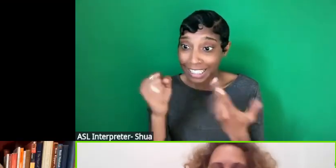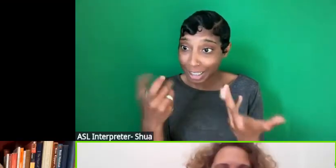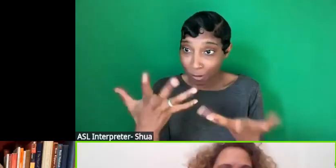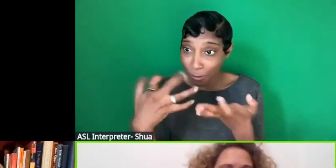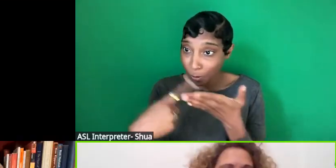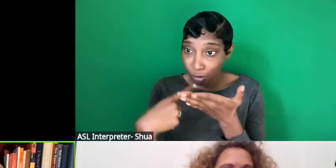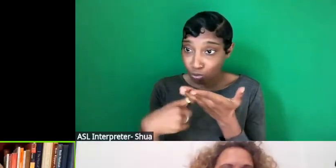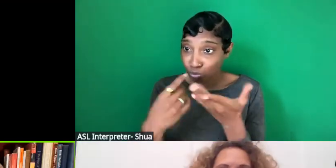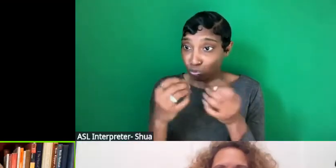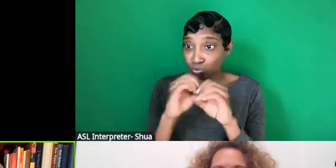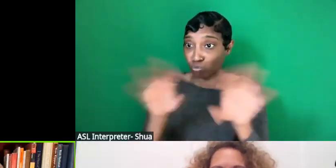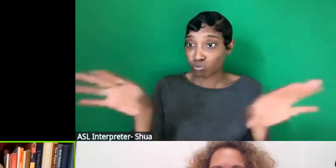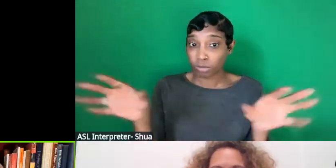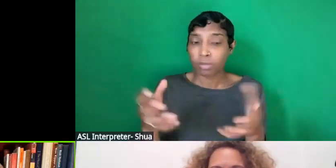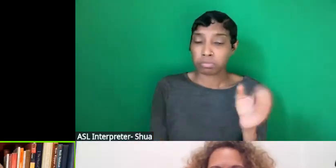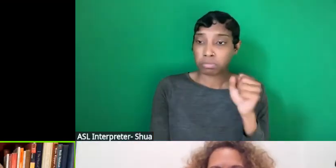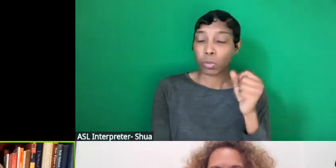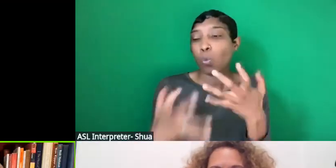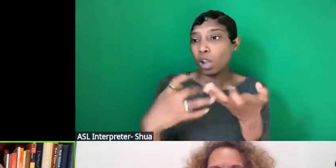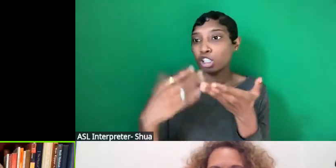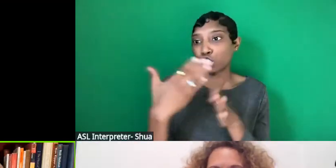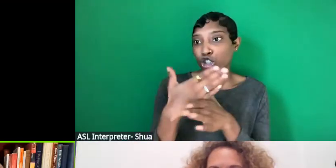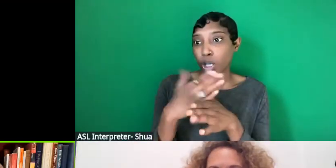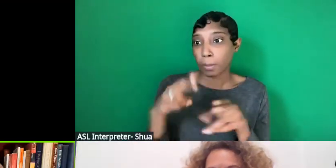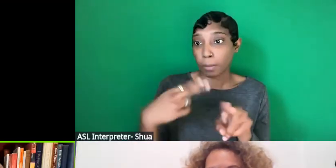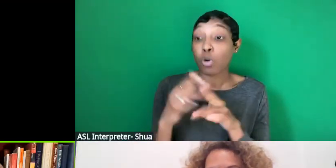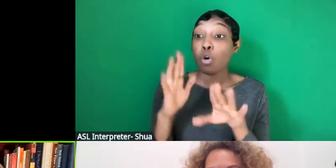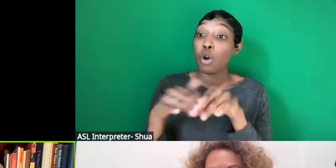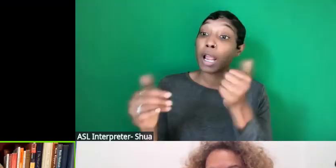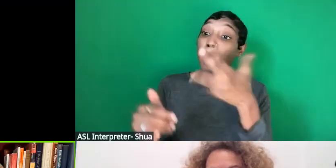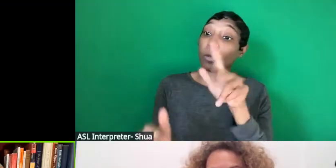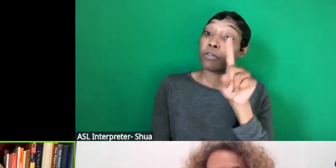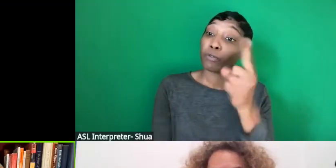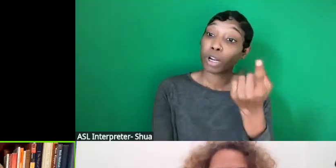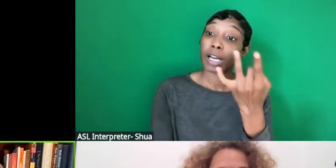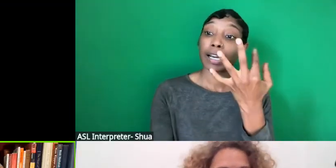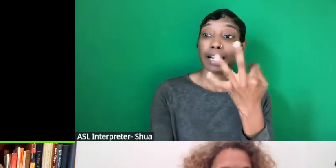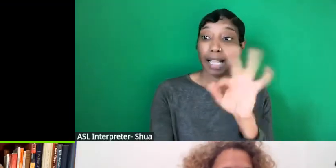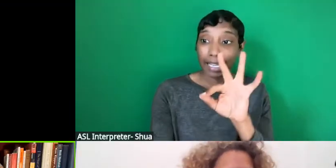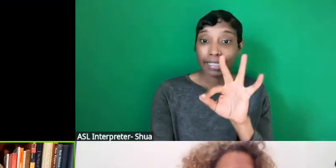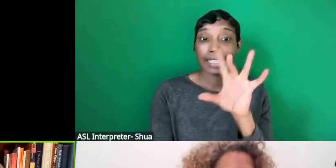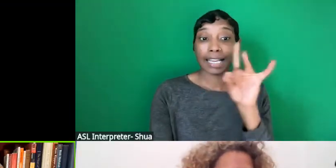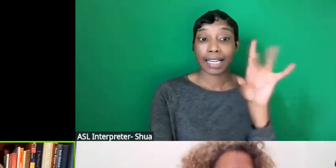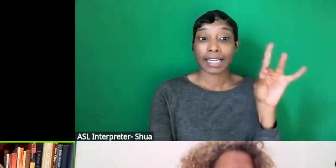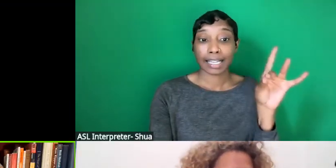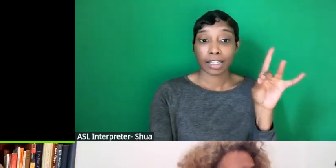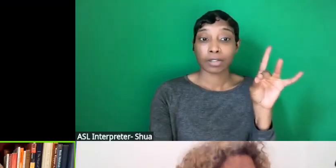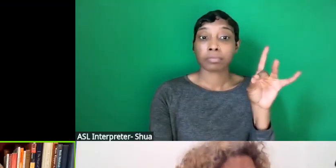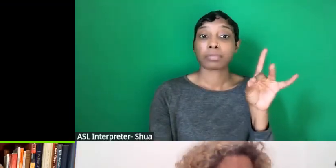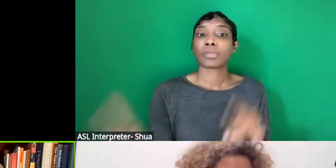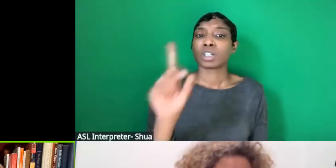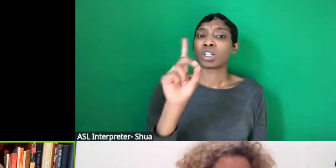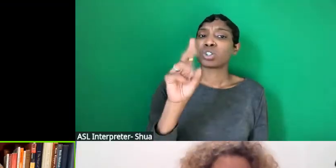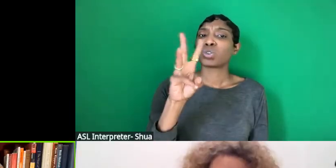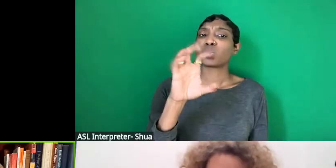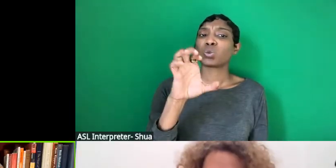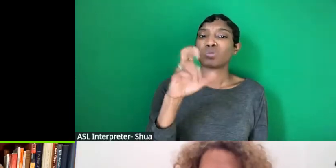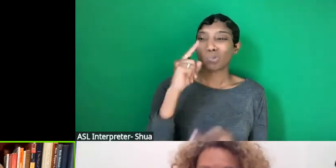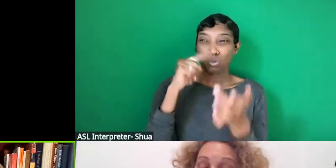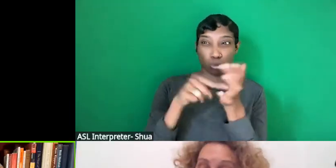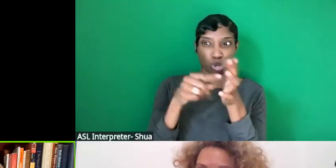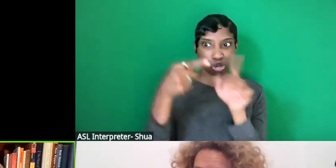today? Yeah, actually, on April 1st, 1988, researchers named Dweck and